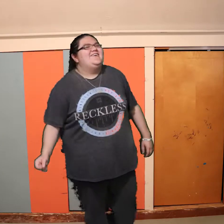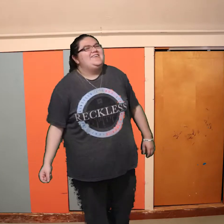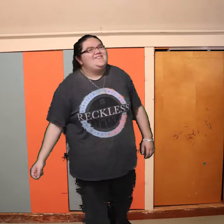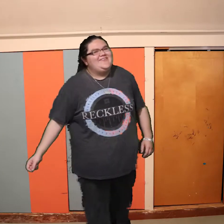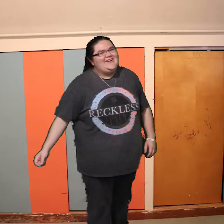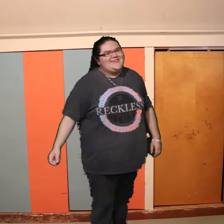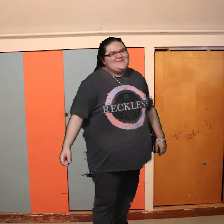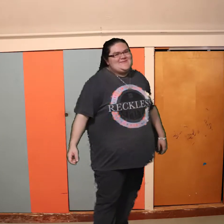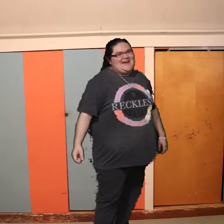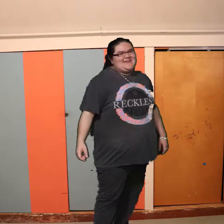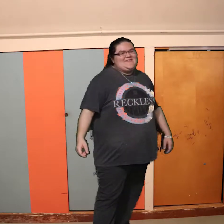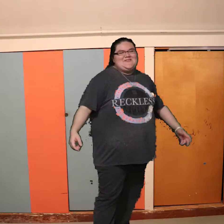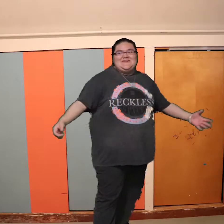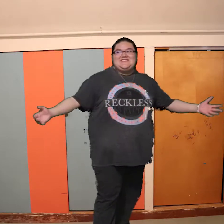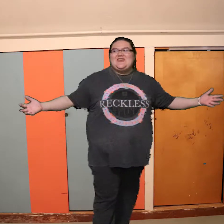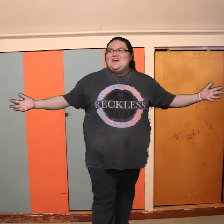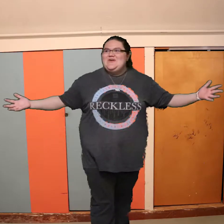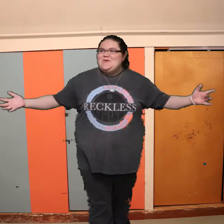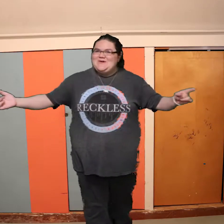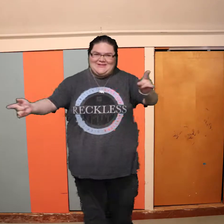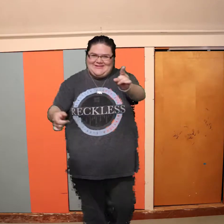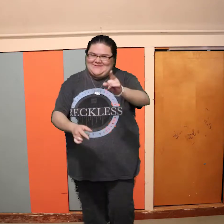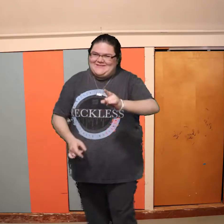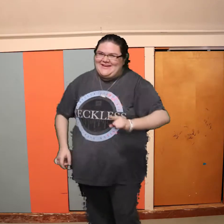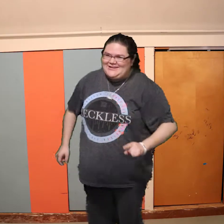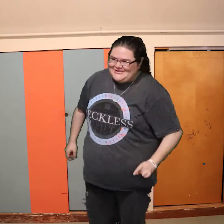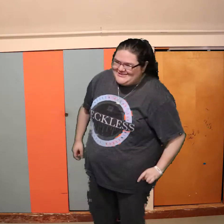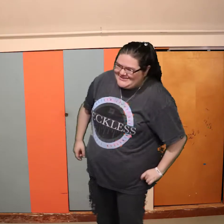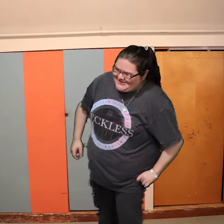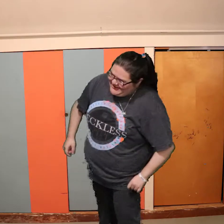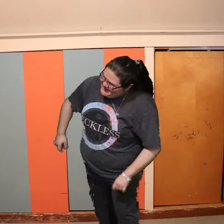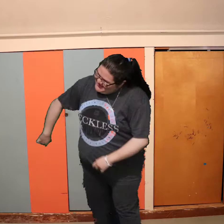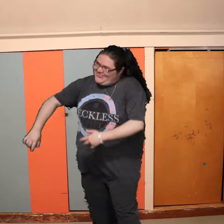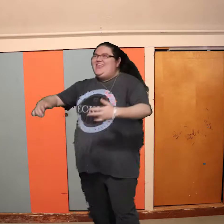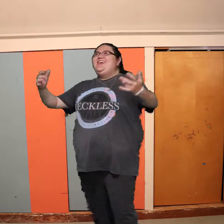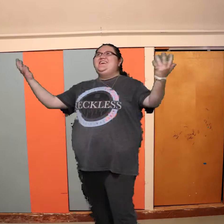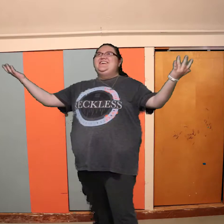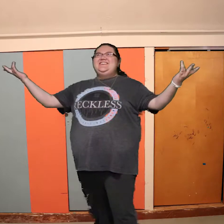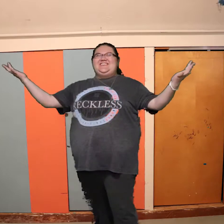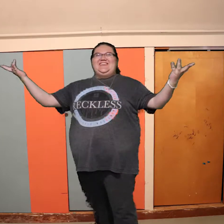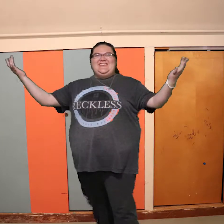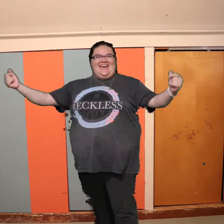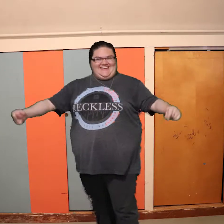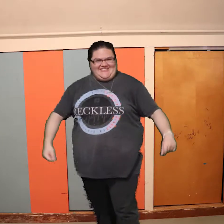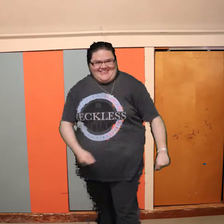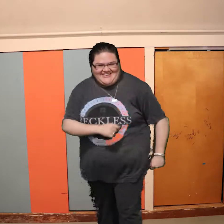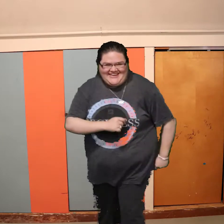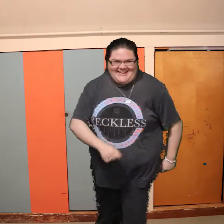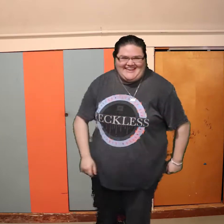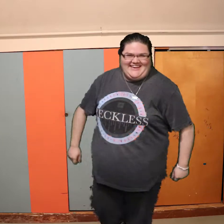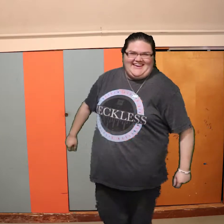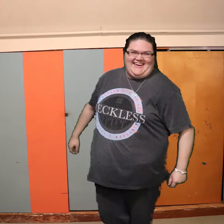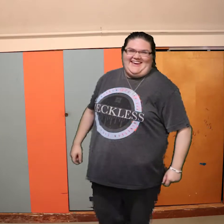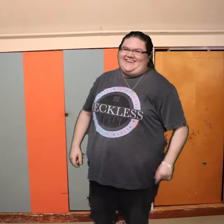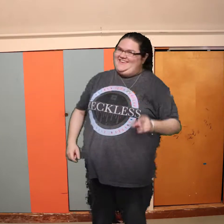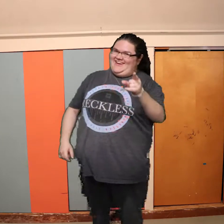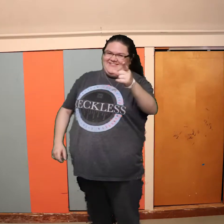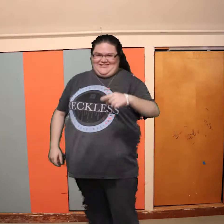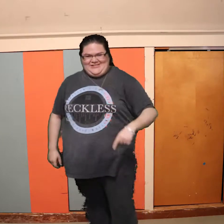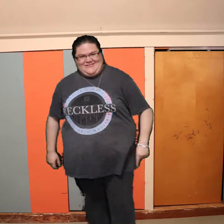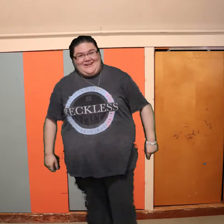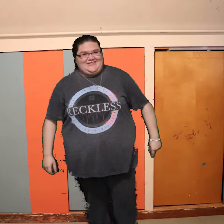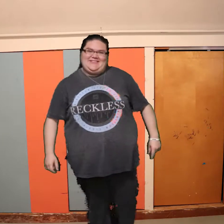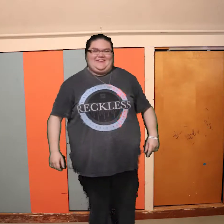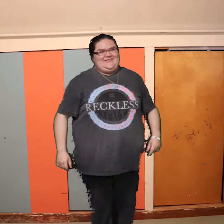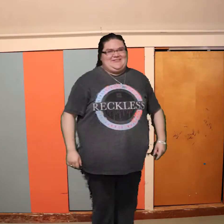Hello and welcome back, everyone, to, you've guessed it, the internet. No,